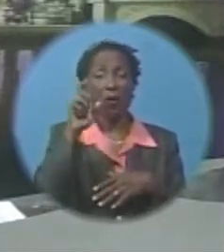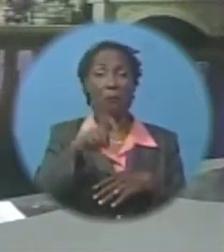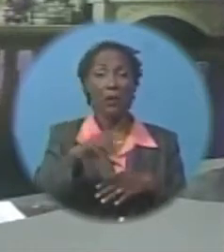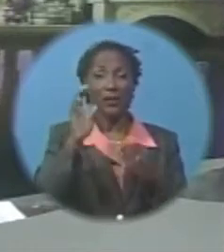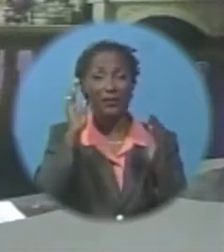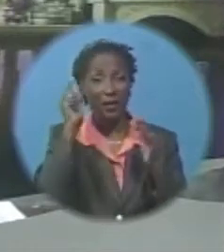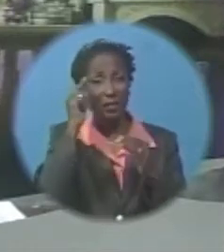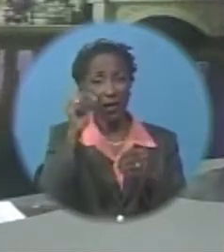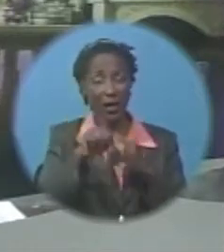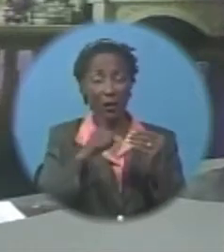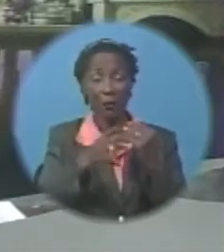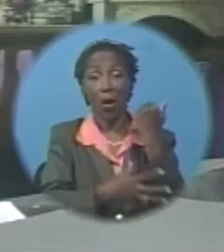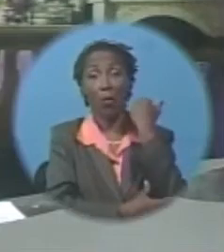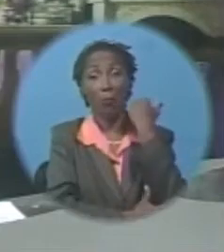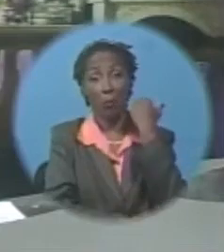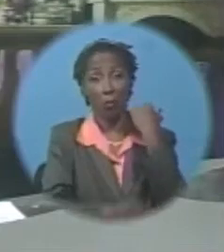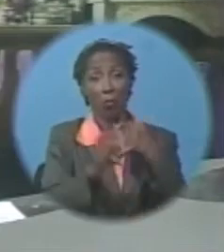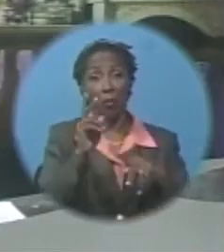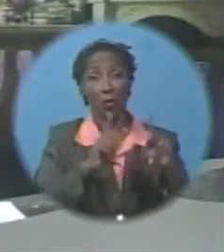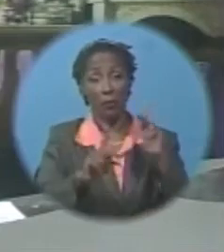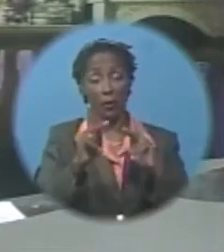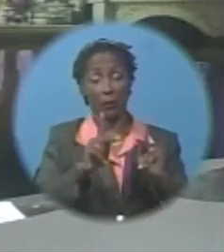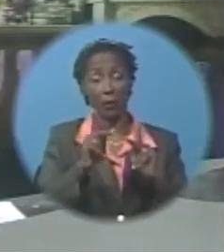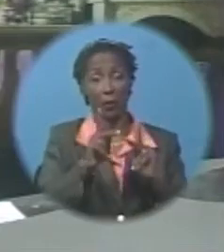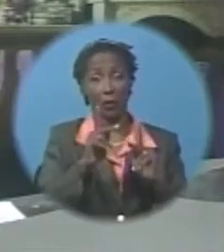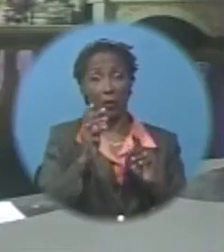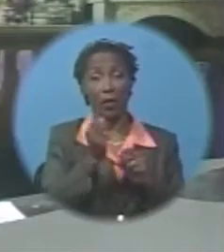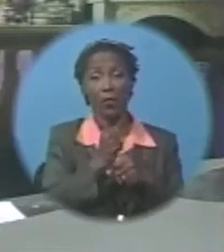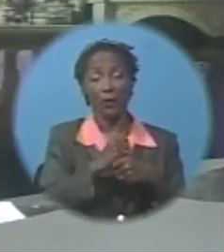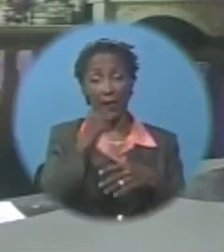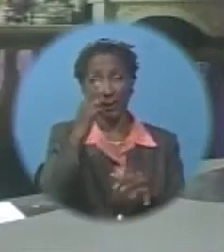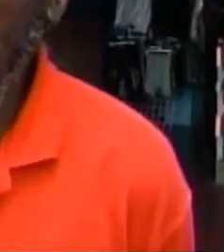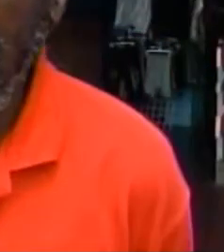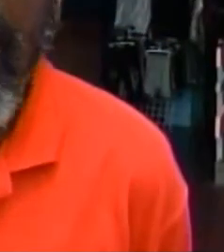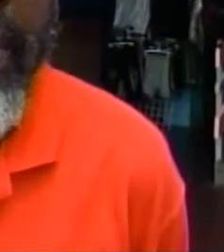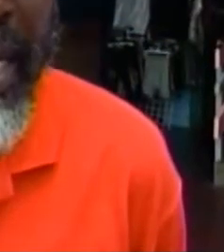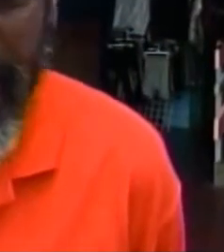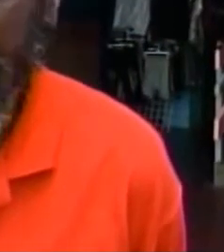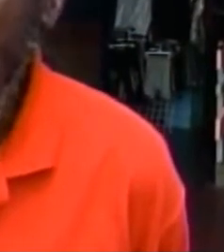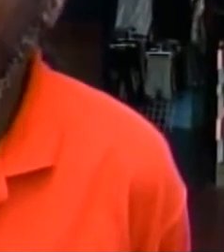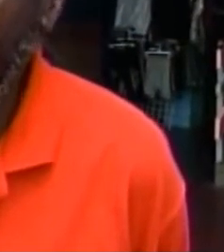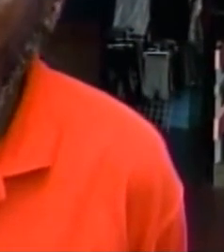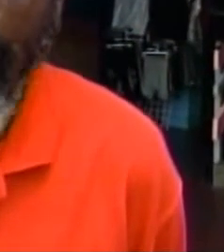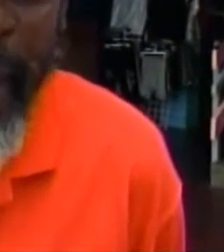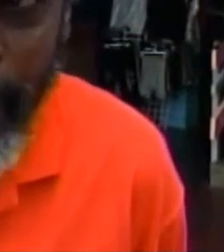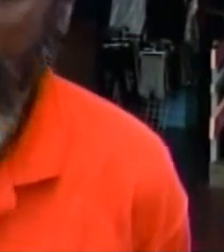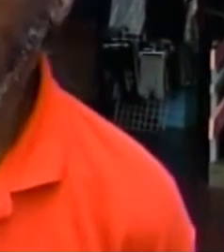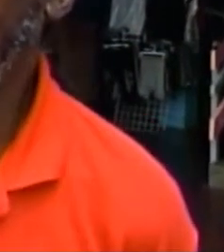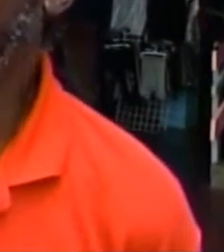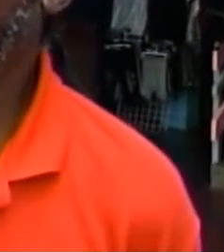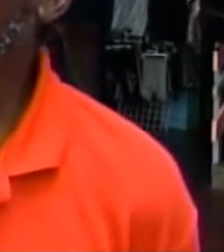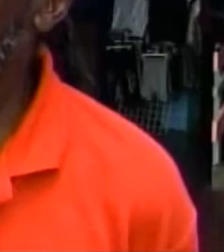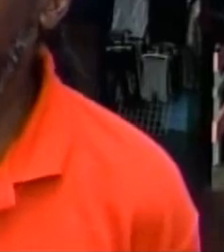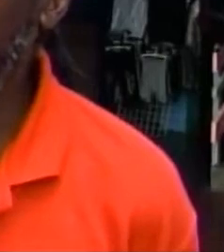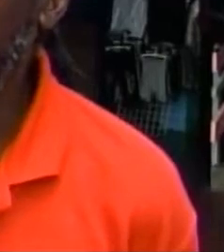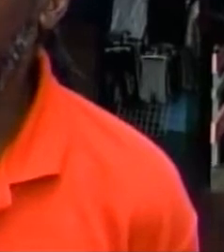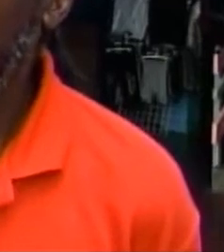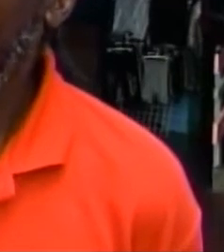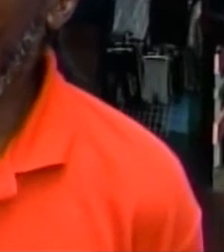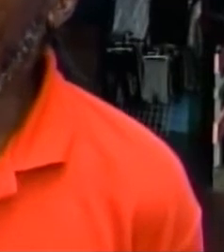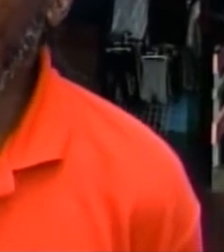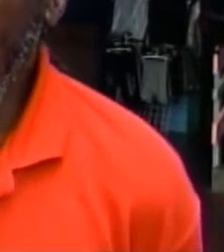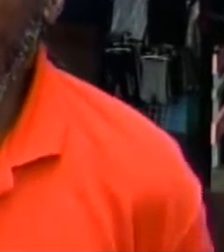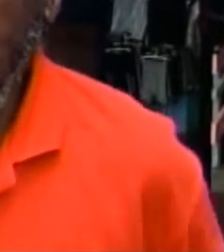consideration when making certain financial decisions. You cannot keep killing poor people all the time.